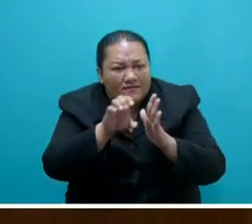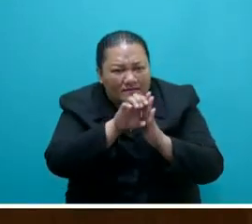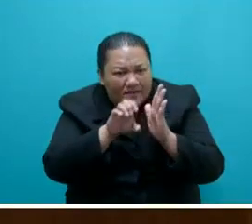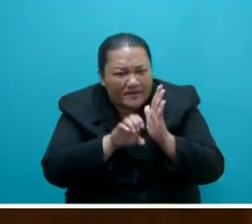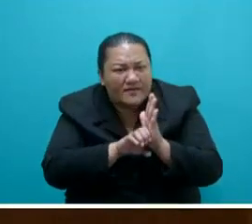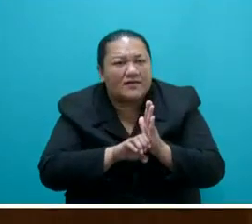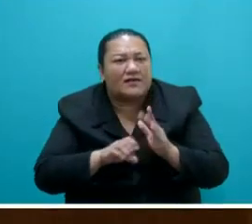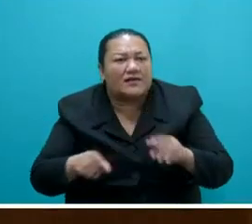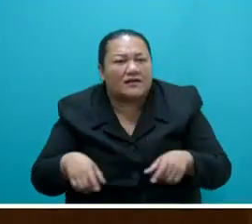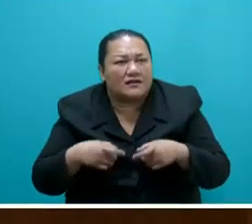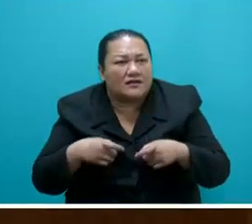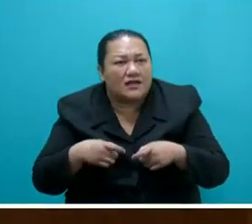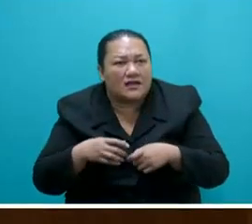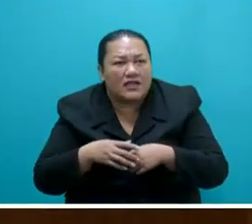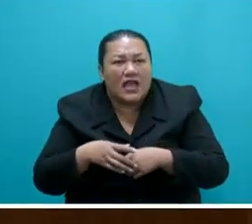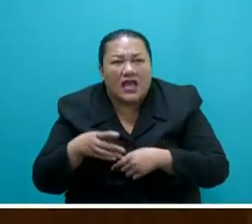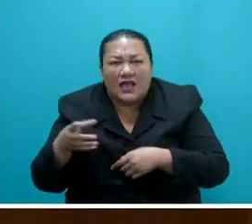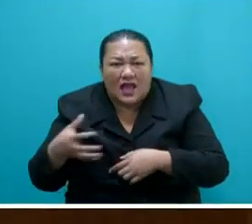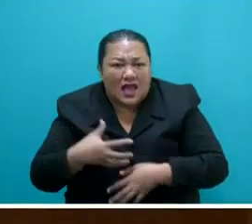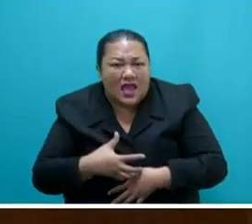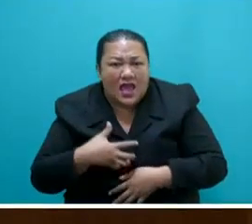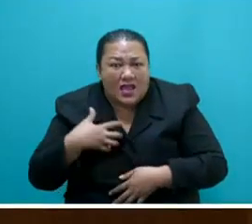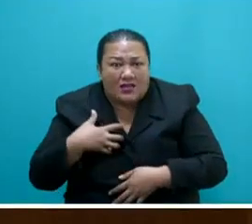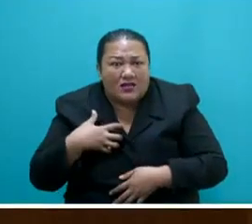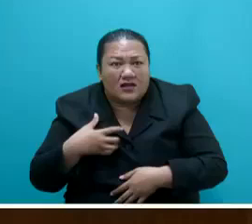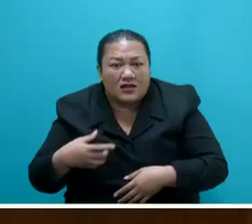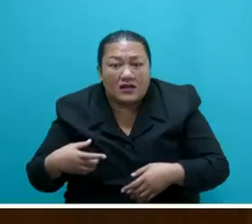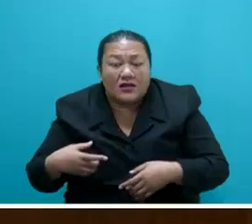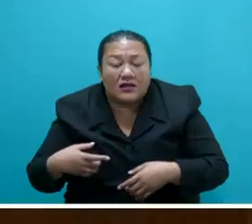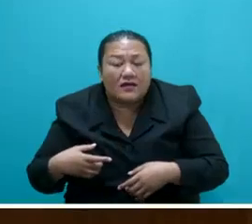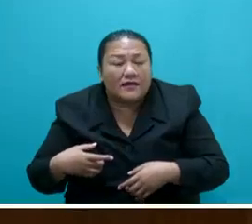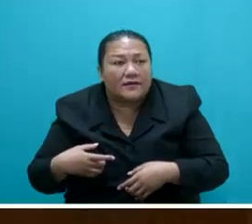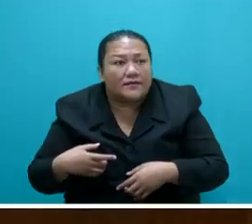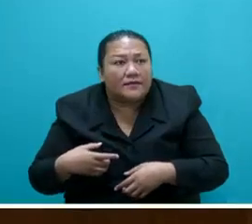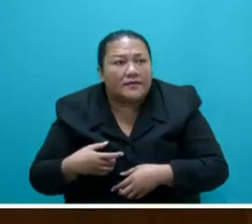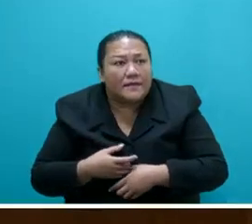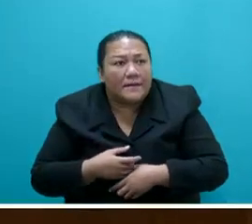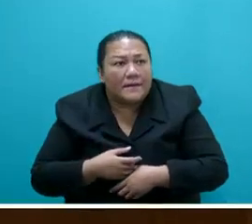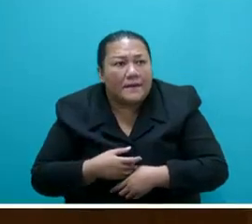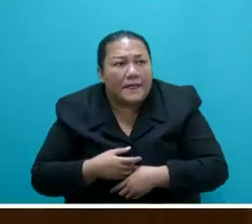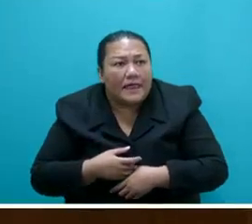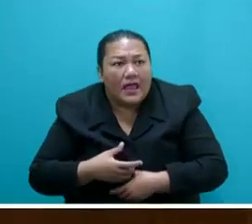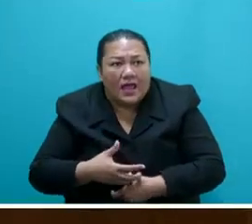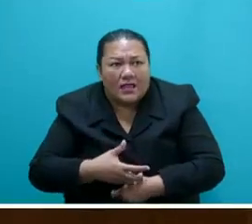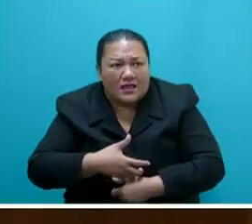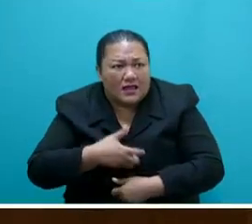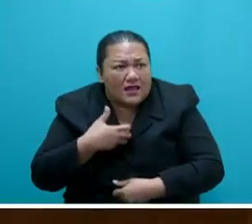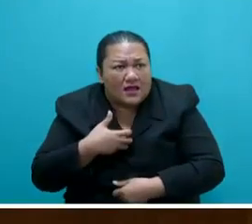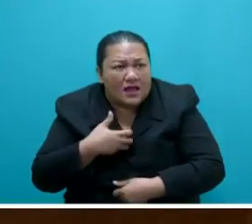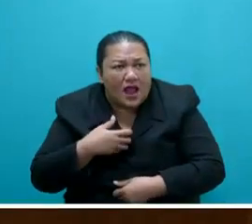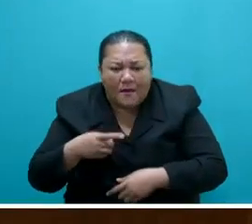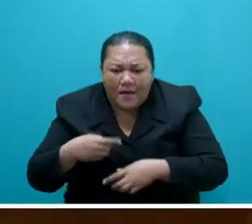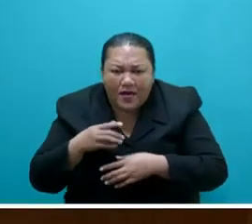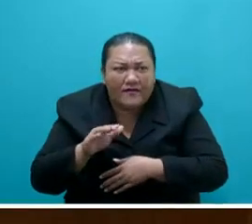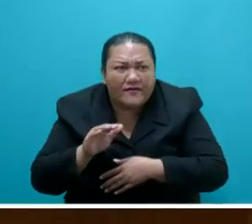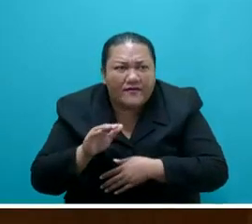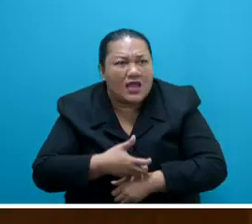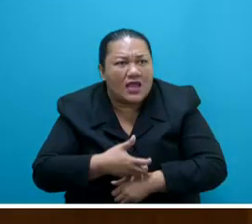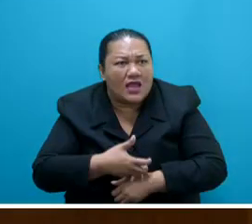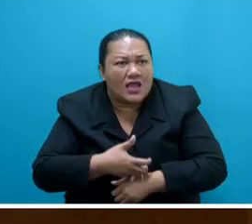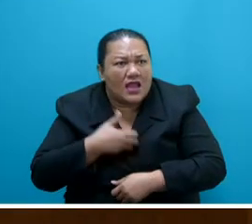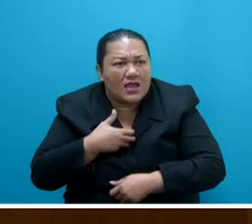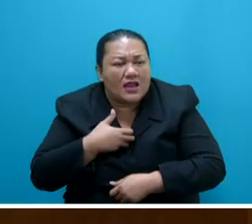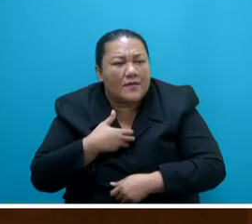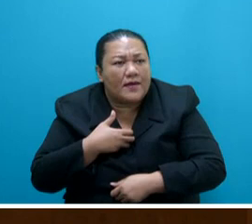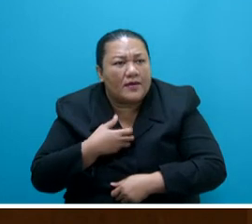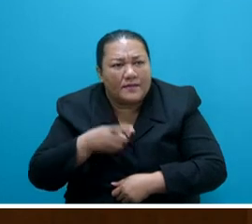Their outrage for a president who holds a positive vision for our future, and outrage for a people who refuse their